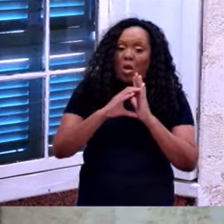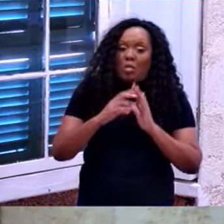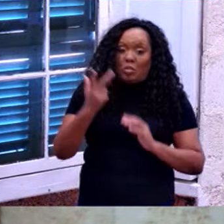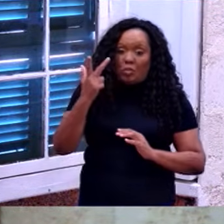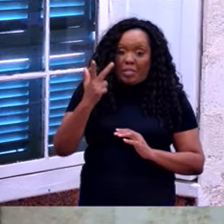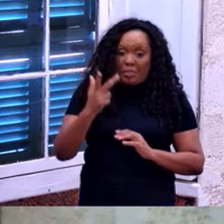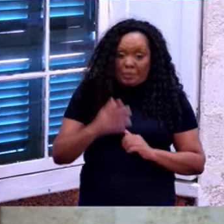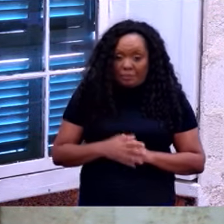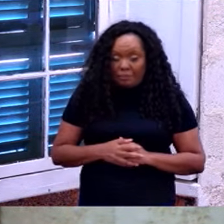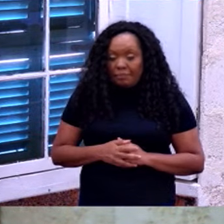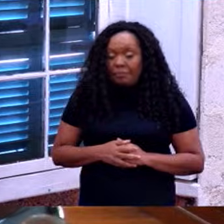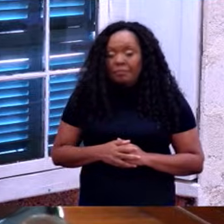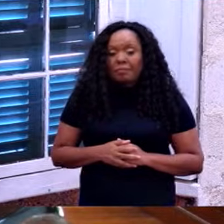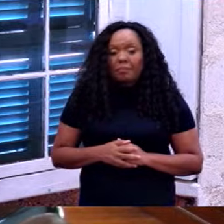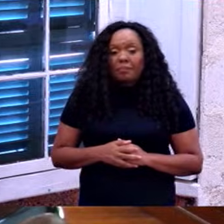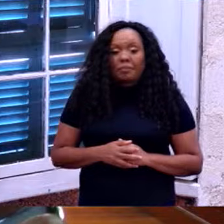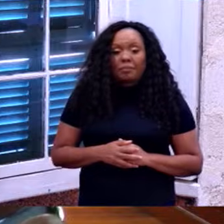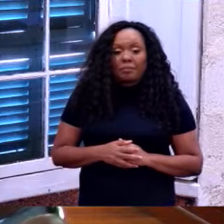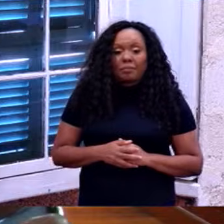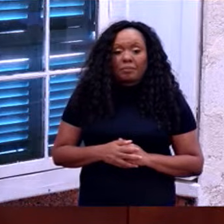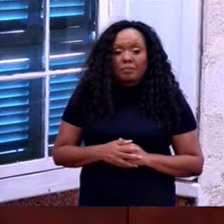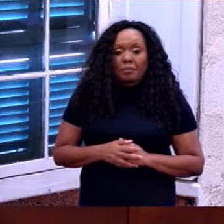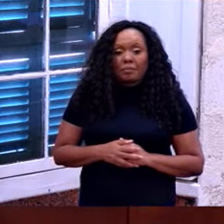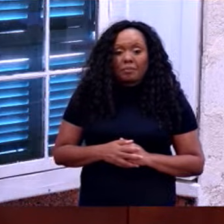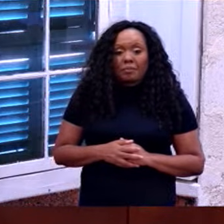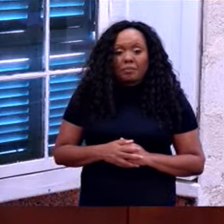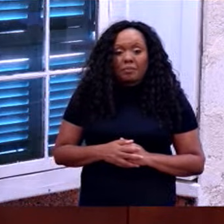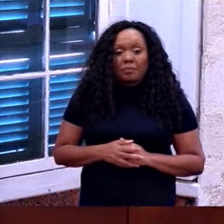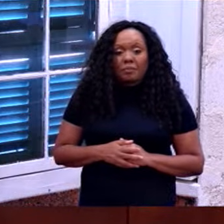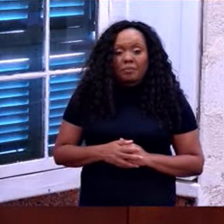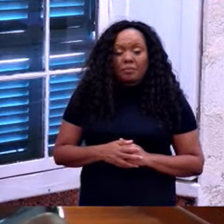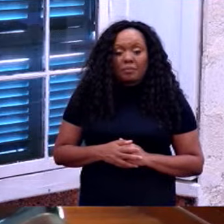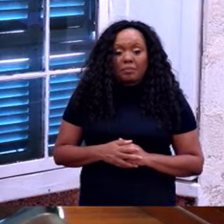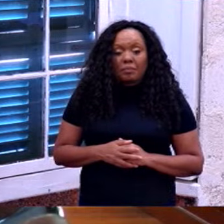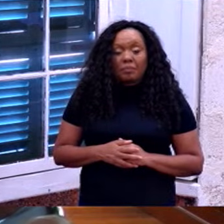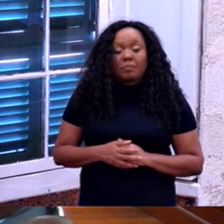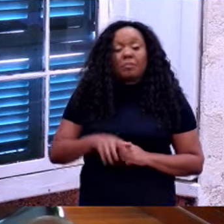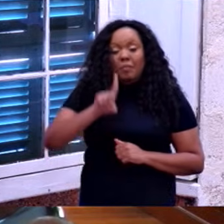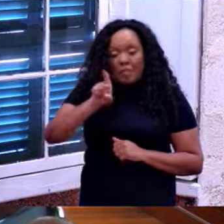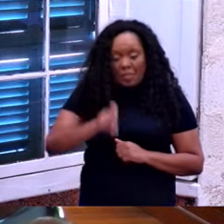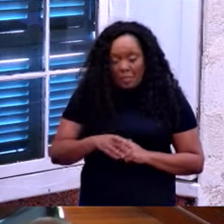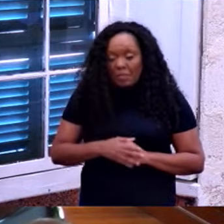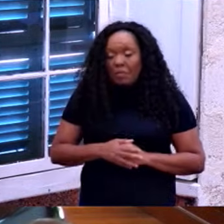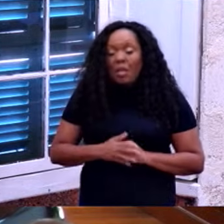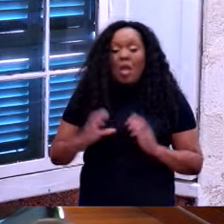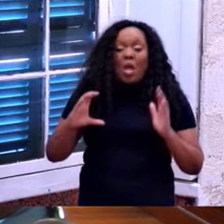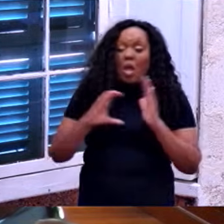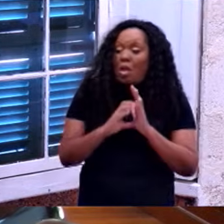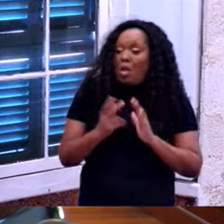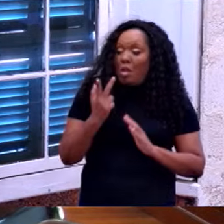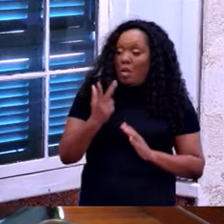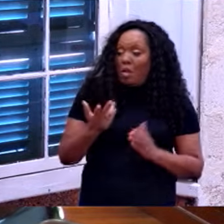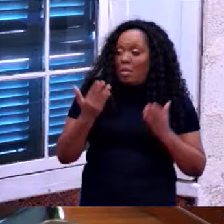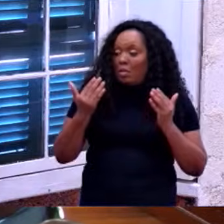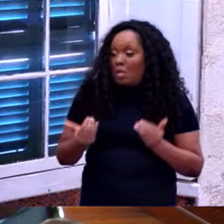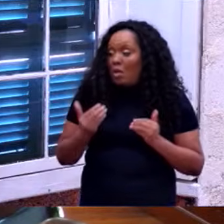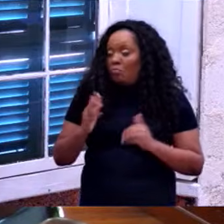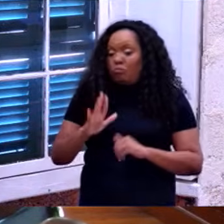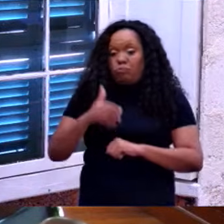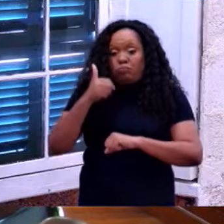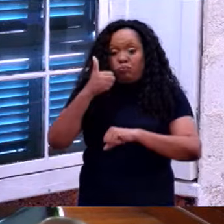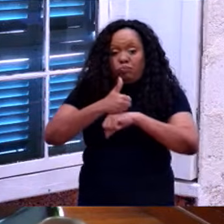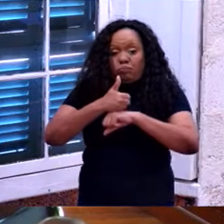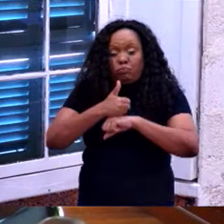Madam Chair, I beg to move that clause 3 do now stand part. The question is that clause 3 do now stand